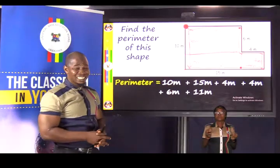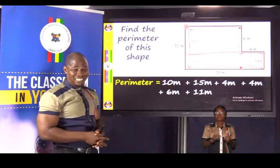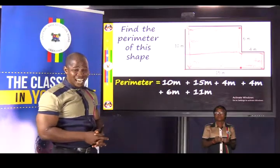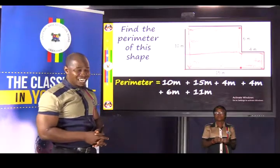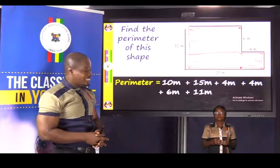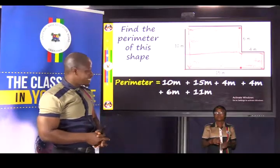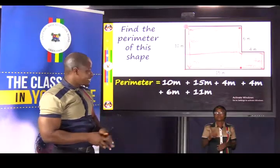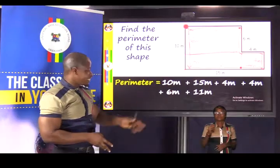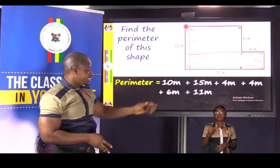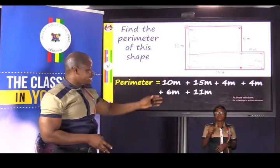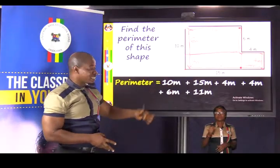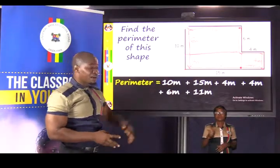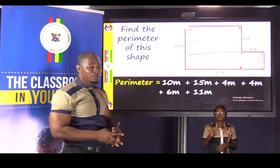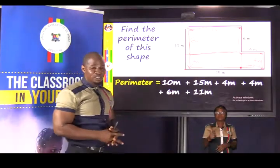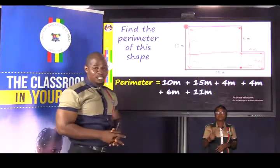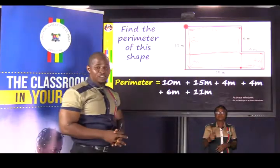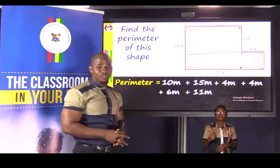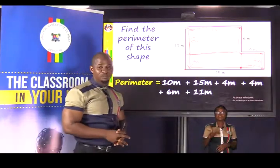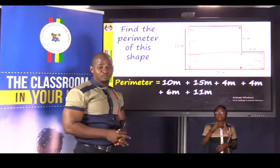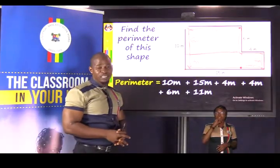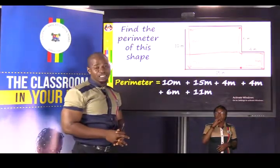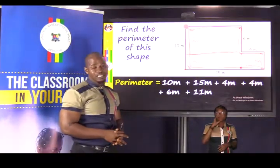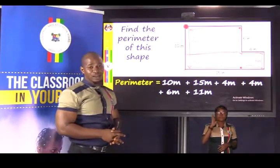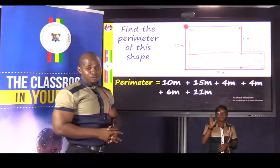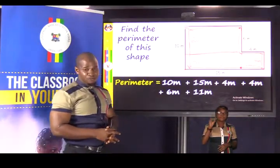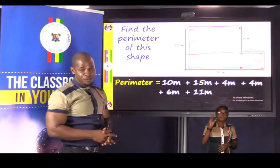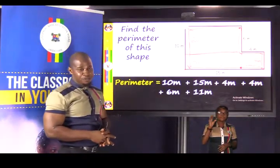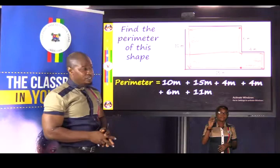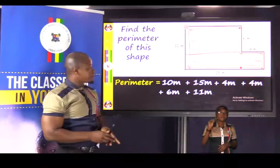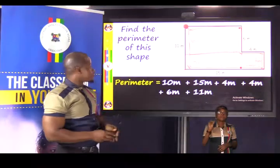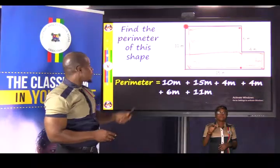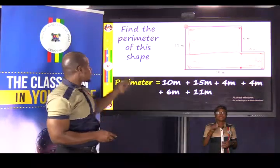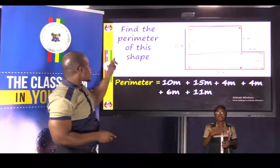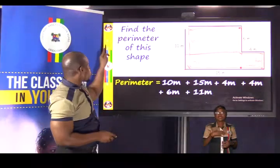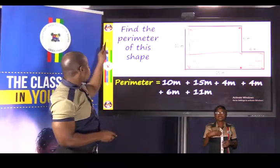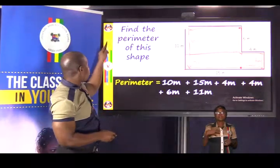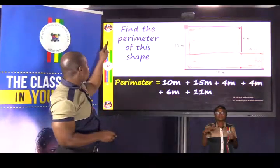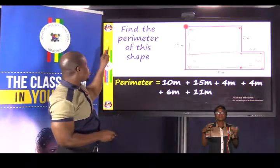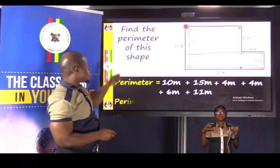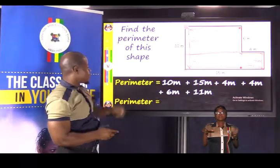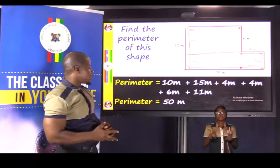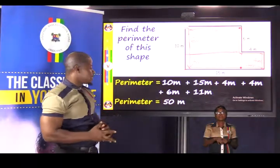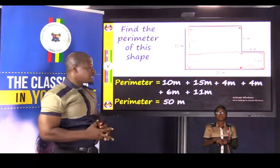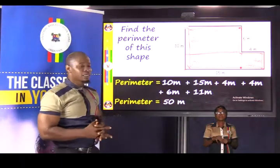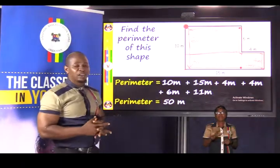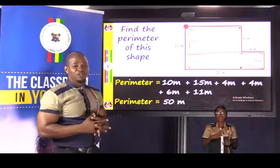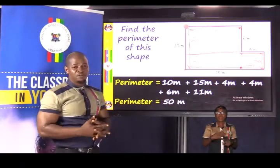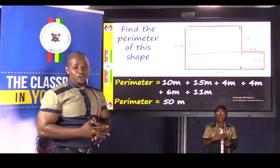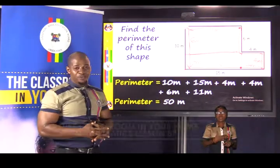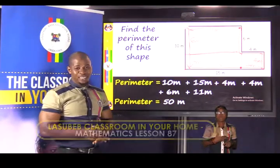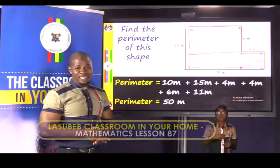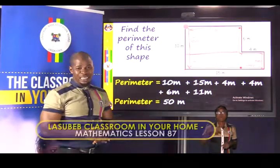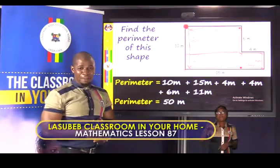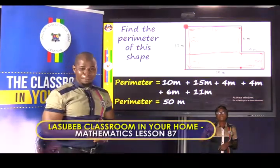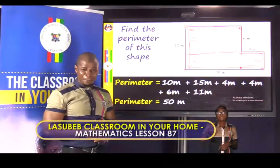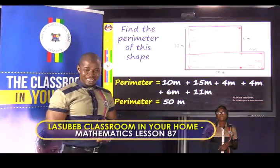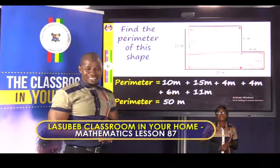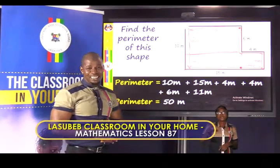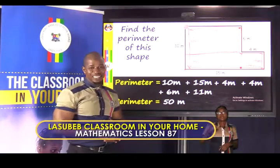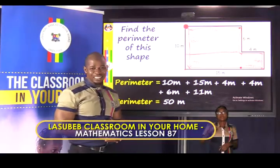is 39. 39 plus 11 is 50. And so our perimeter is